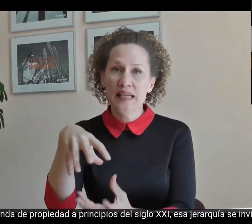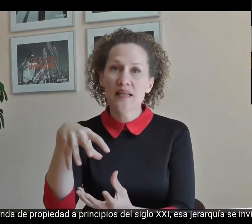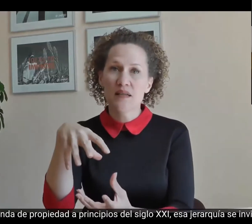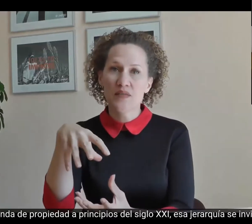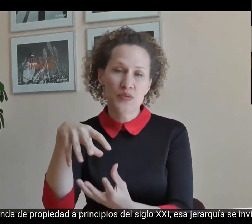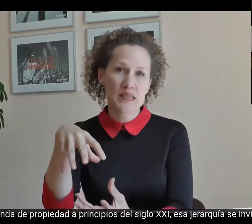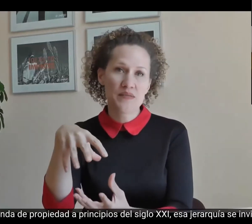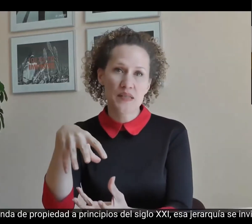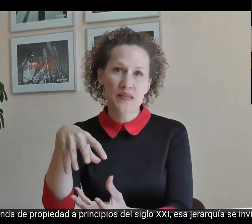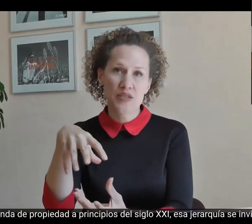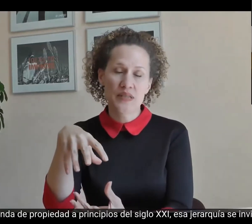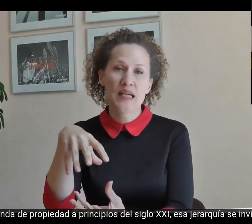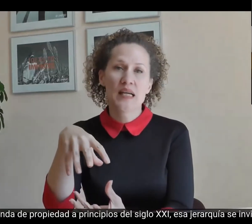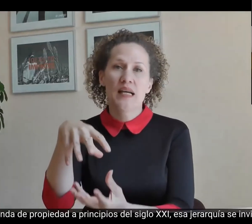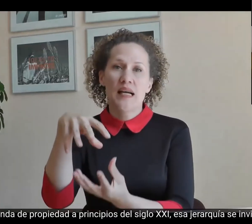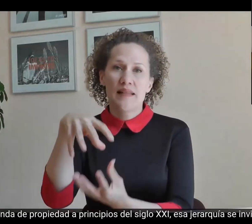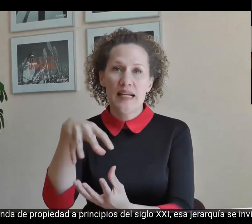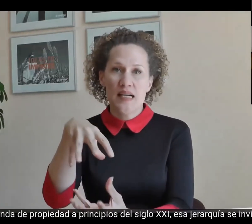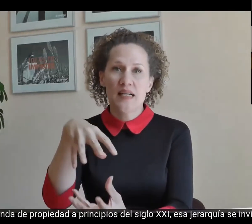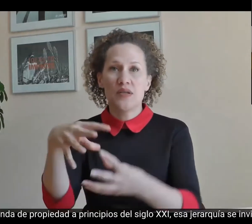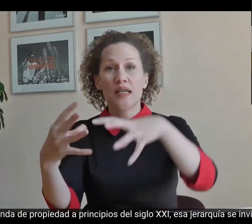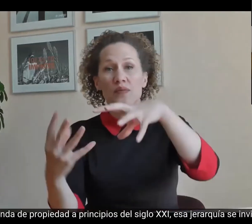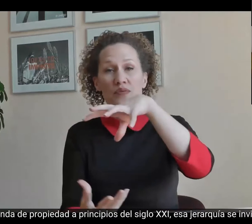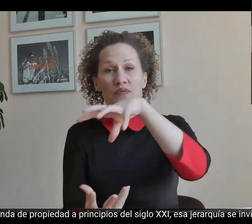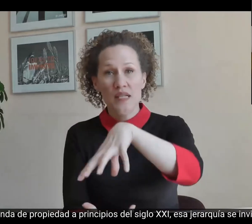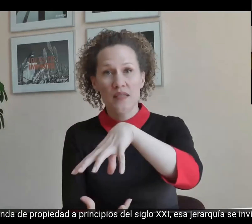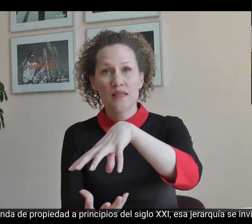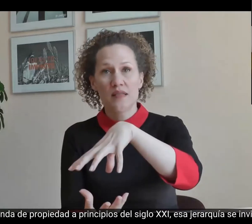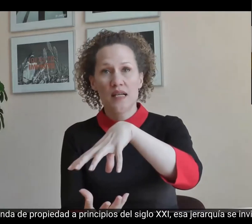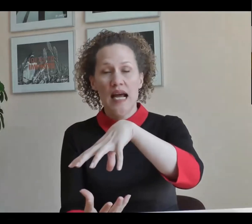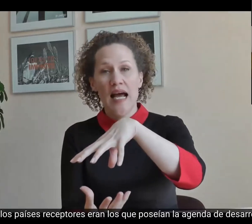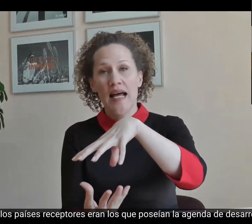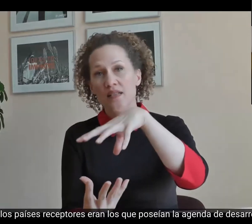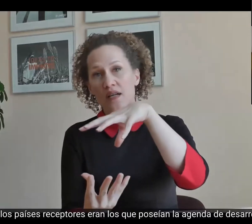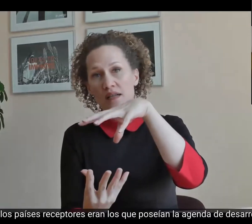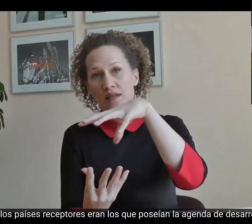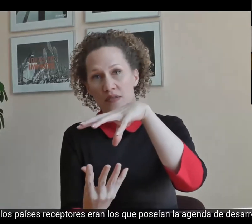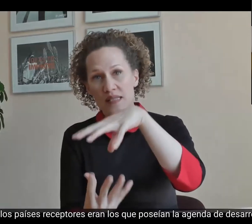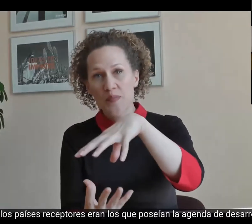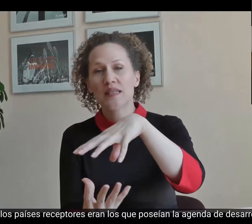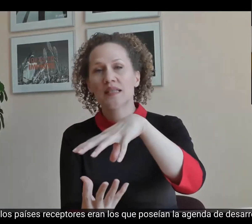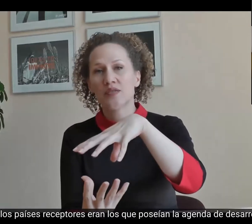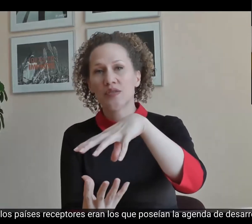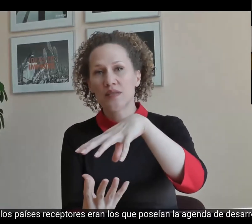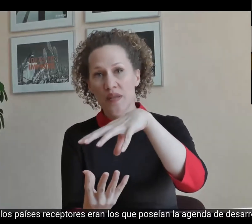at the beginning of the 21st century, that hierarchy was reversed, and recipient countries were